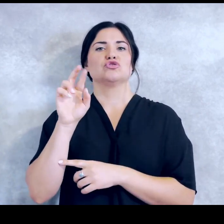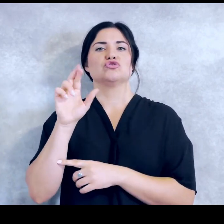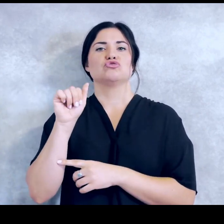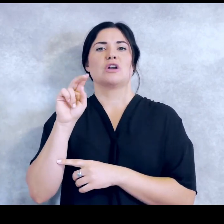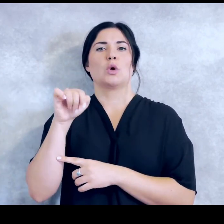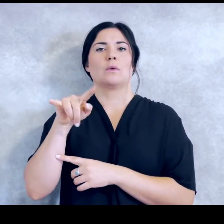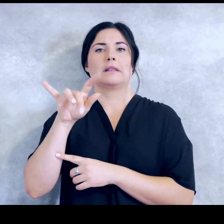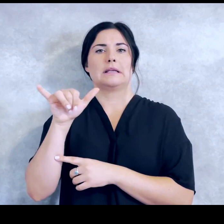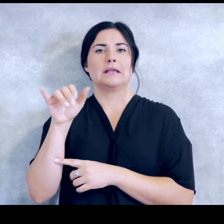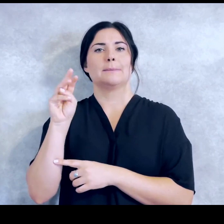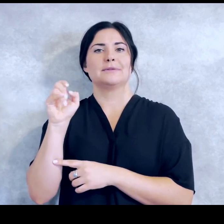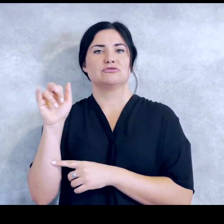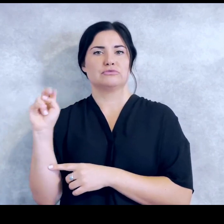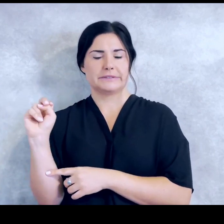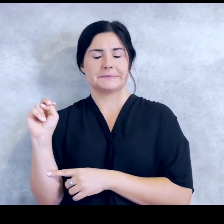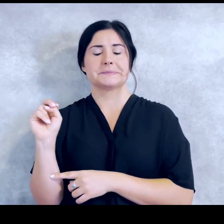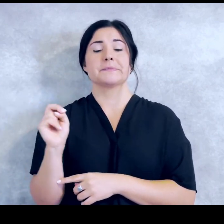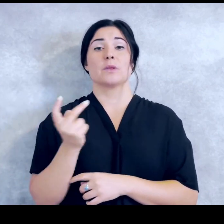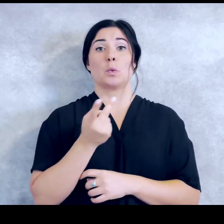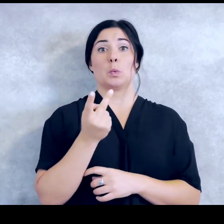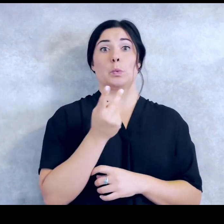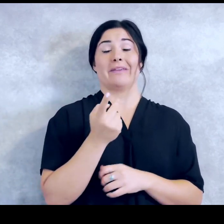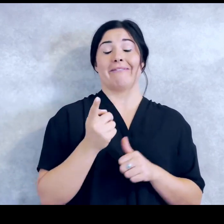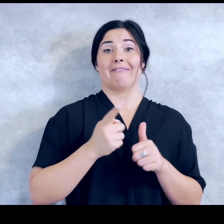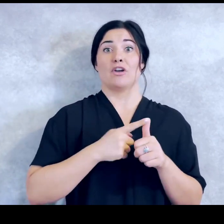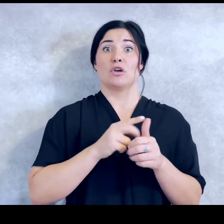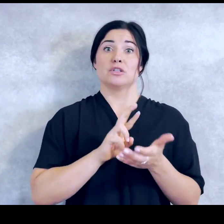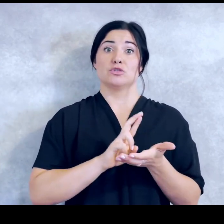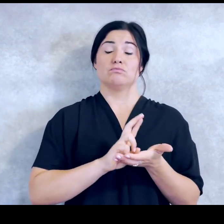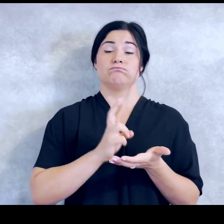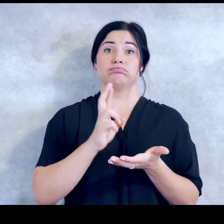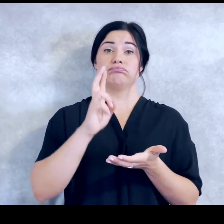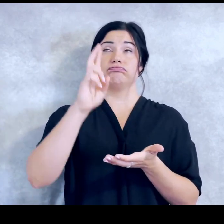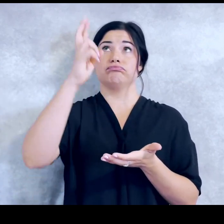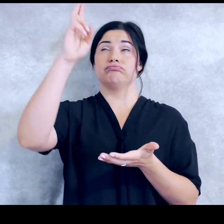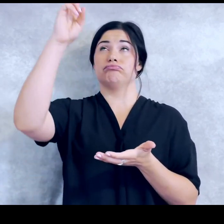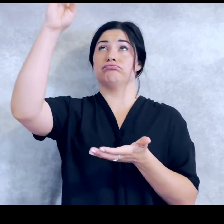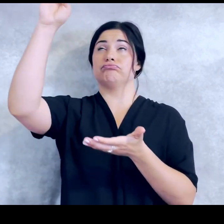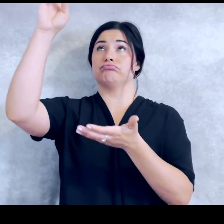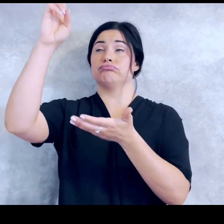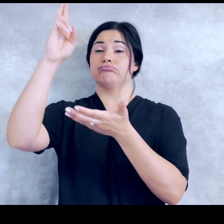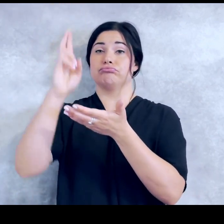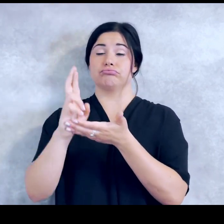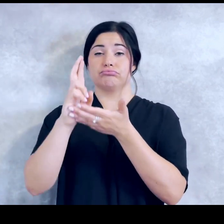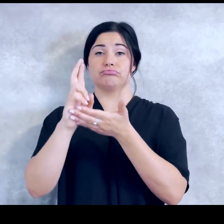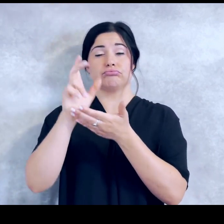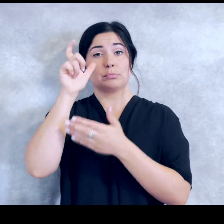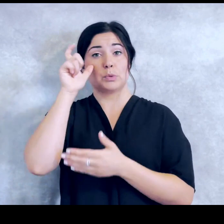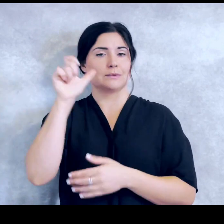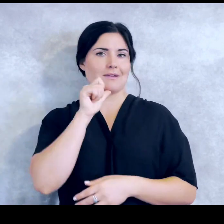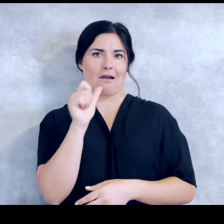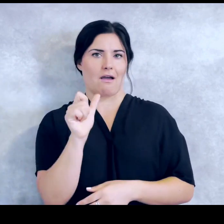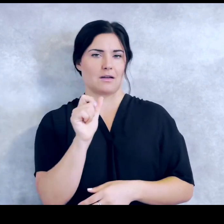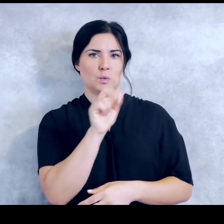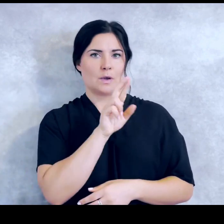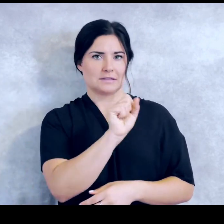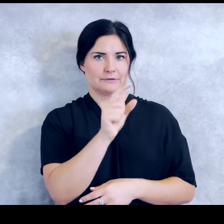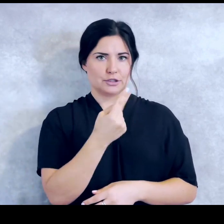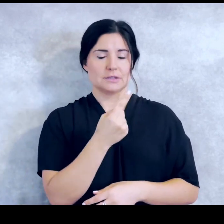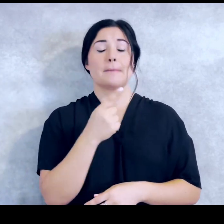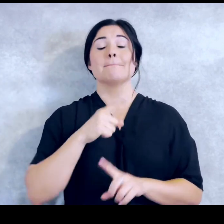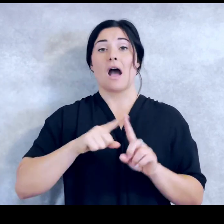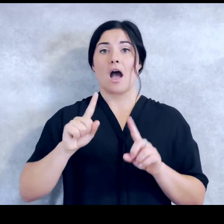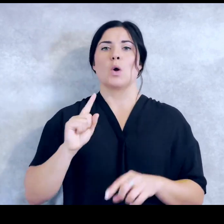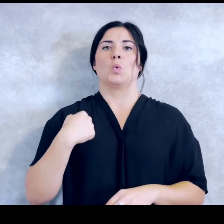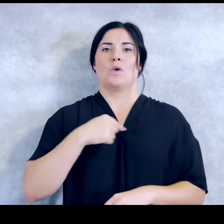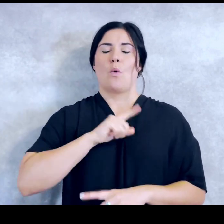That was the mission. And we weren't the first to get an aircraft or a space vehicle to the moon, but we